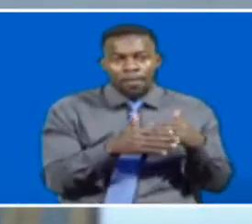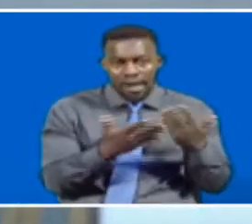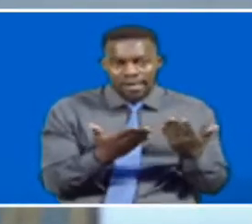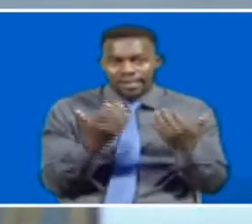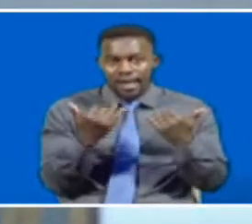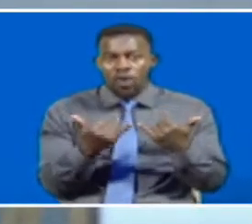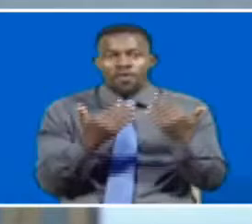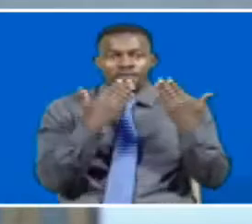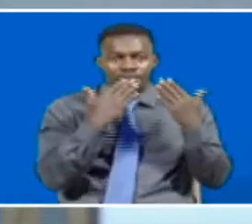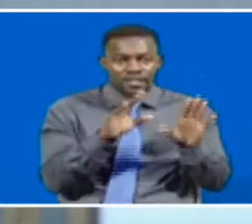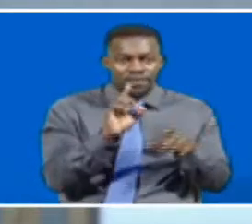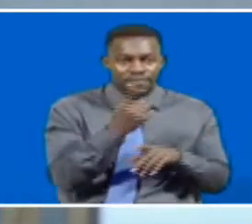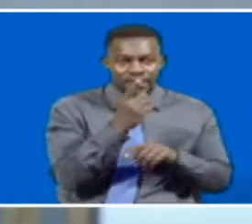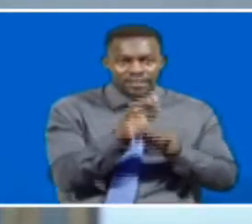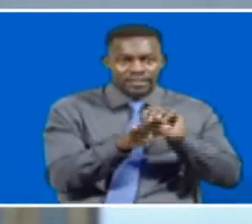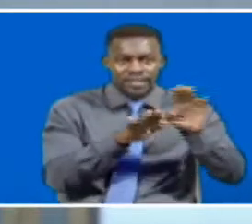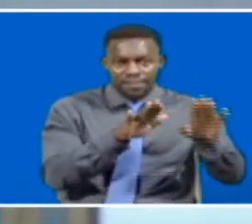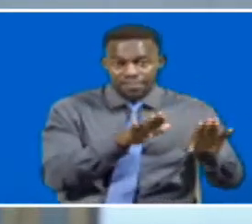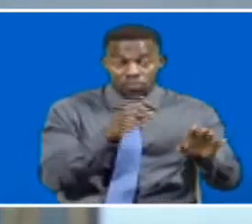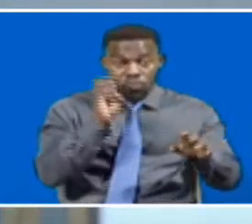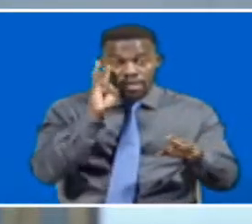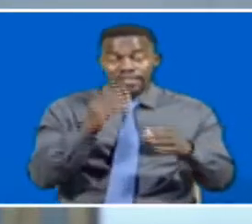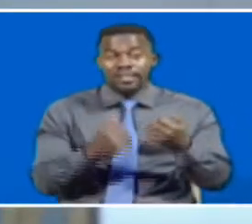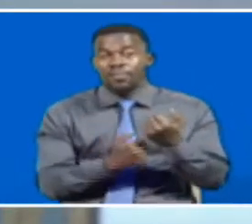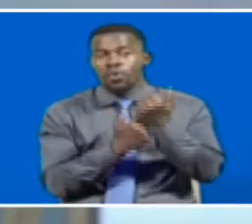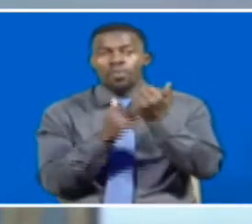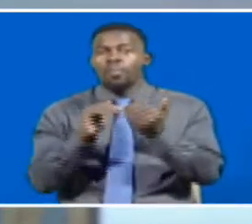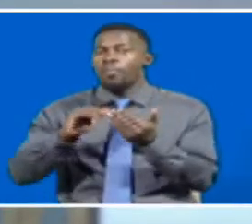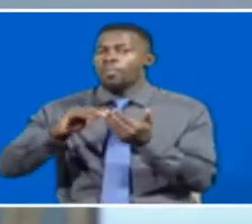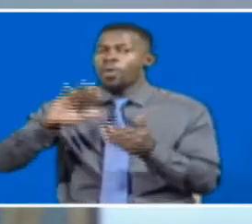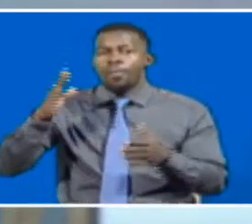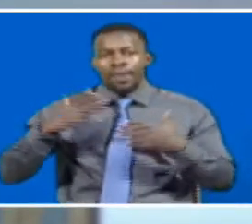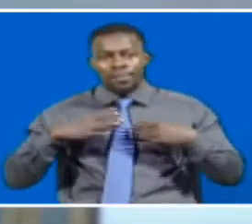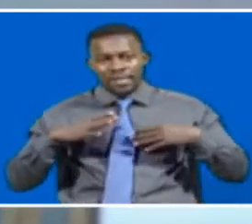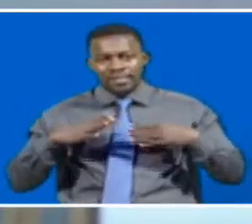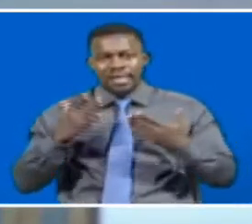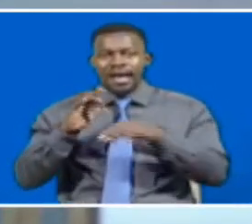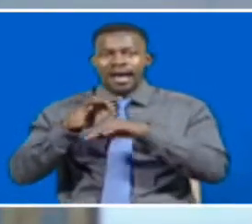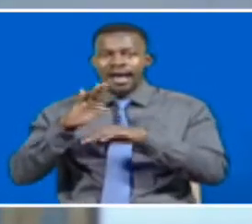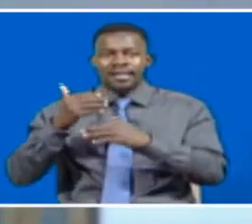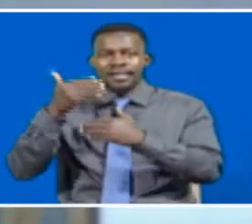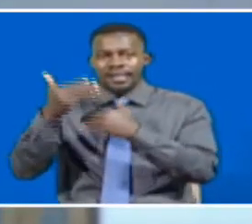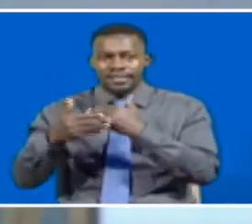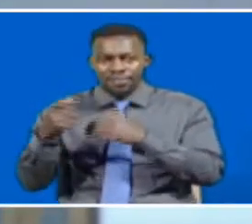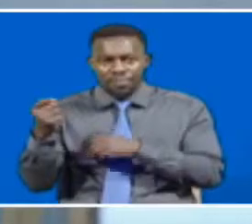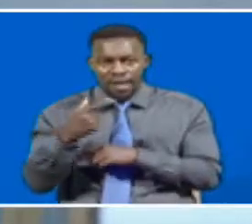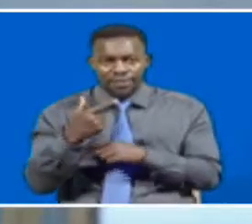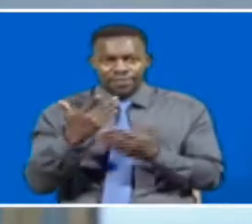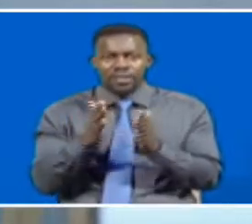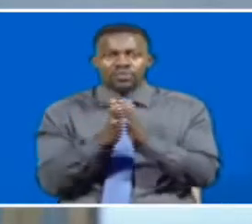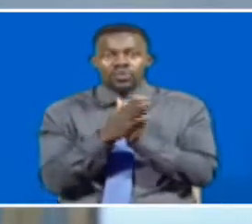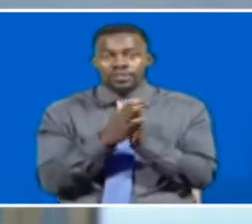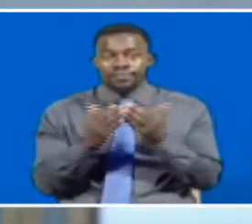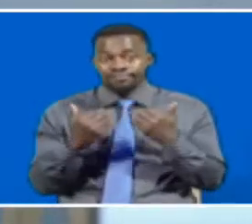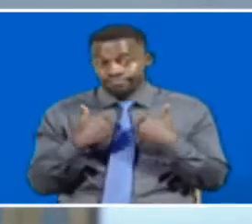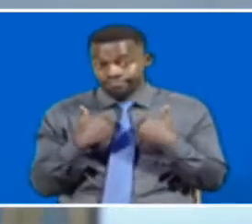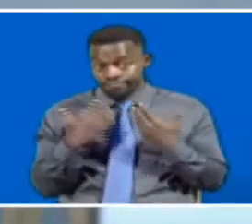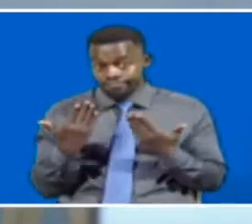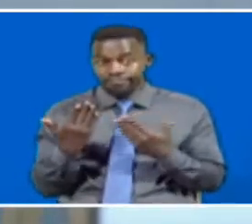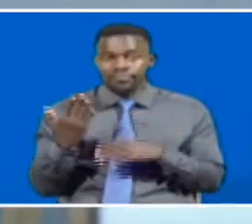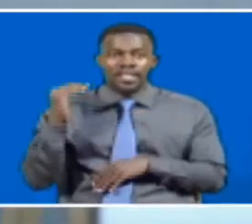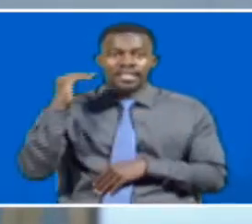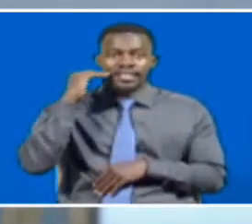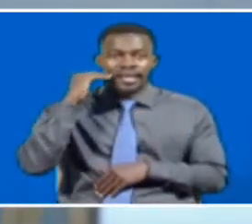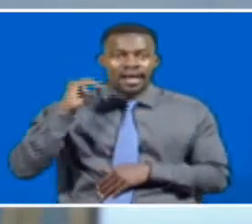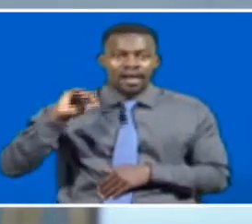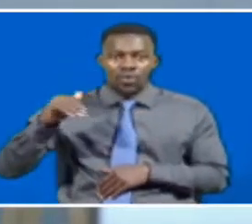than 12,000 rice farmers underway by early next month. As Bramwell Bwira reports, Siaya County government has already set